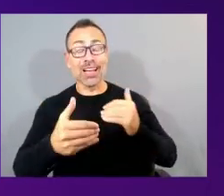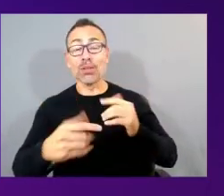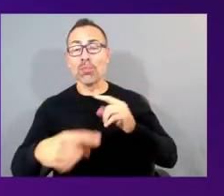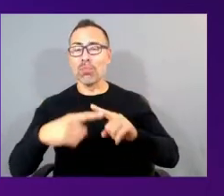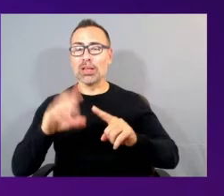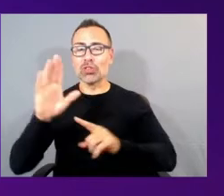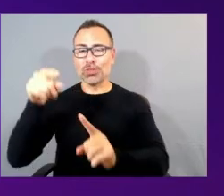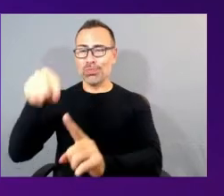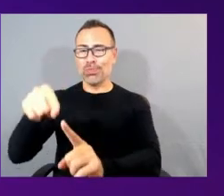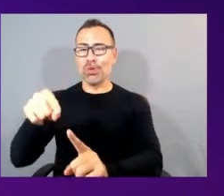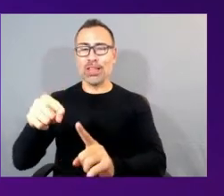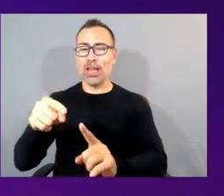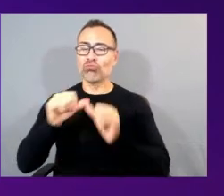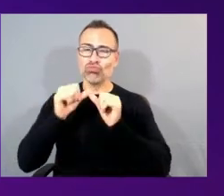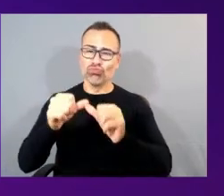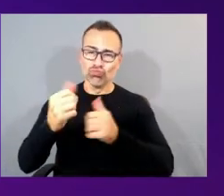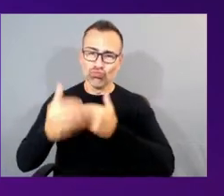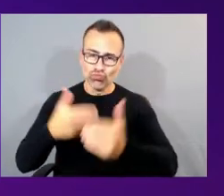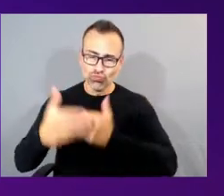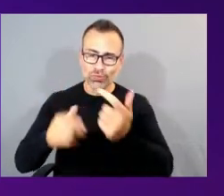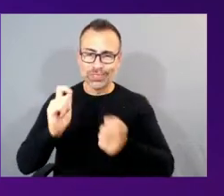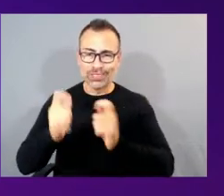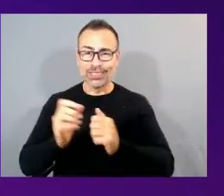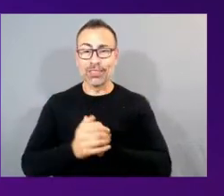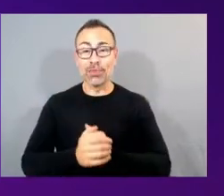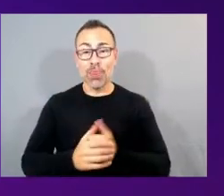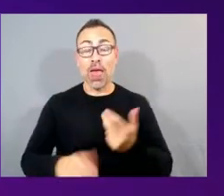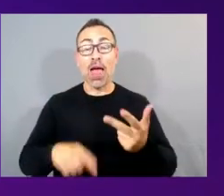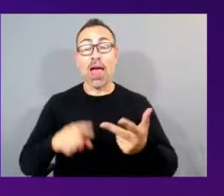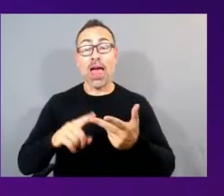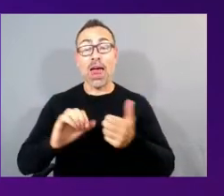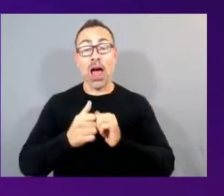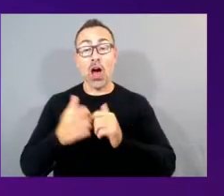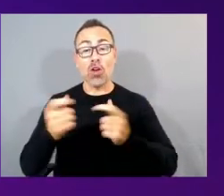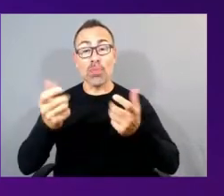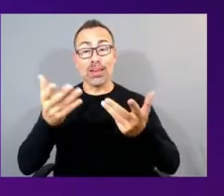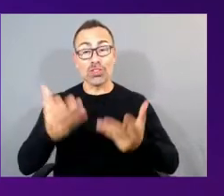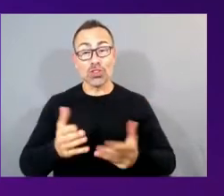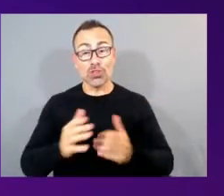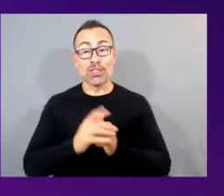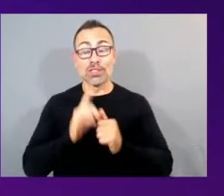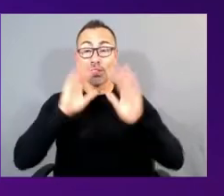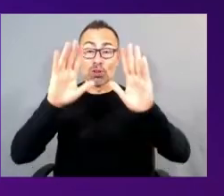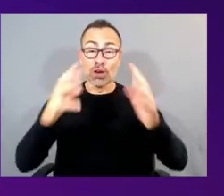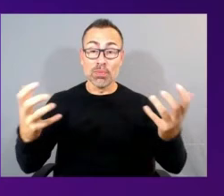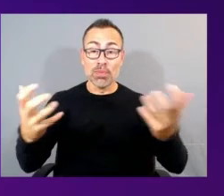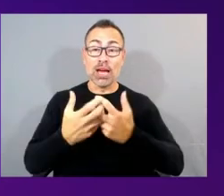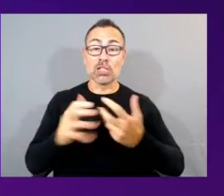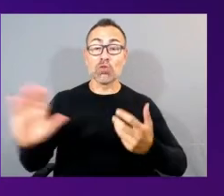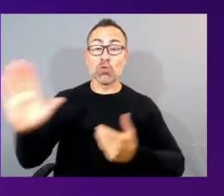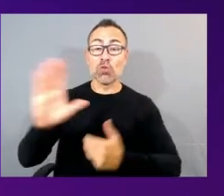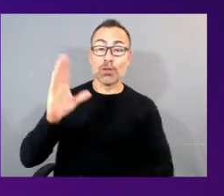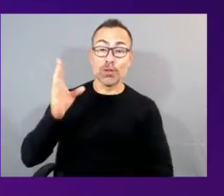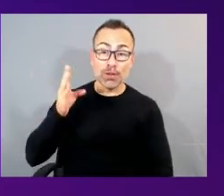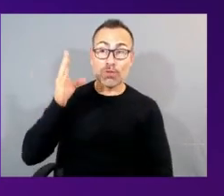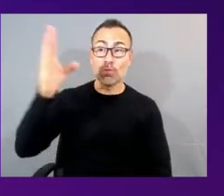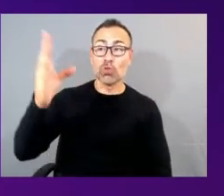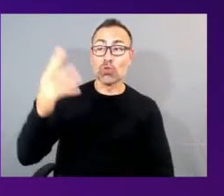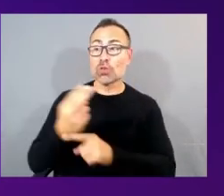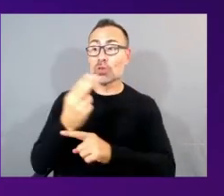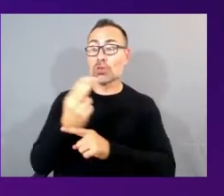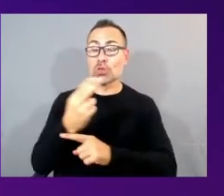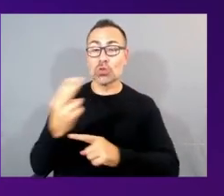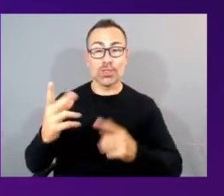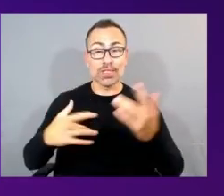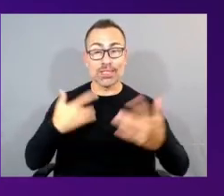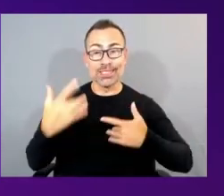managed services, great match for your upcoming new use cases that you're planning. We're excited to continue